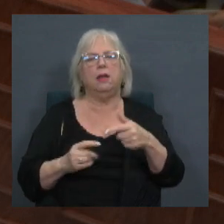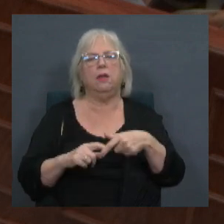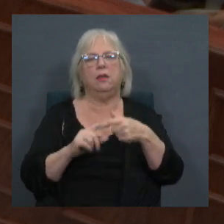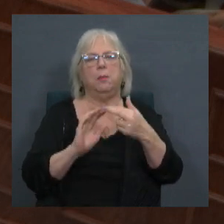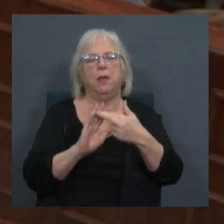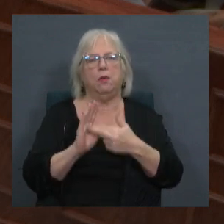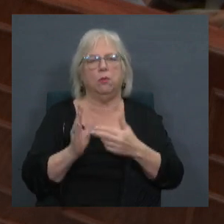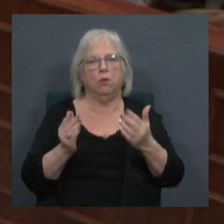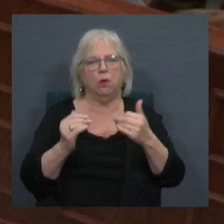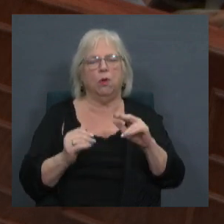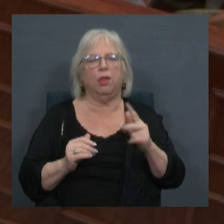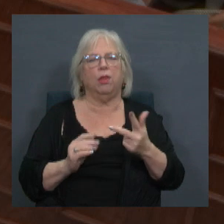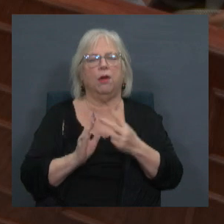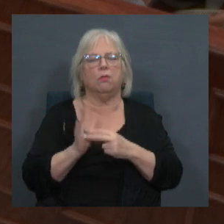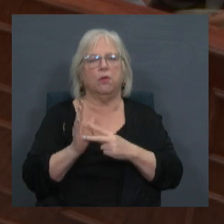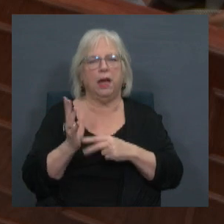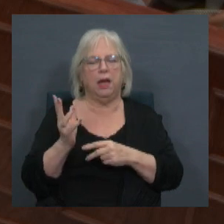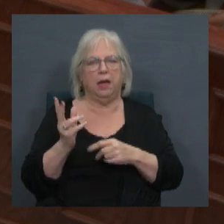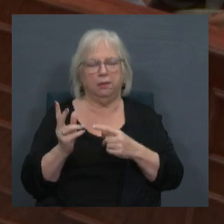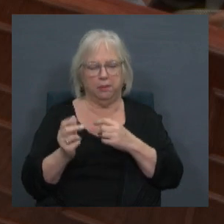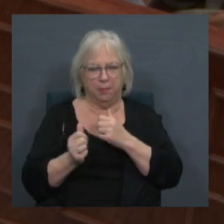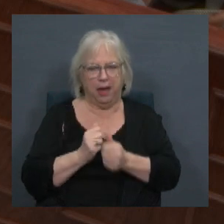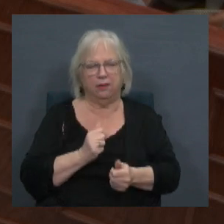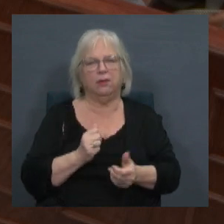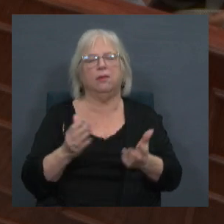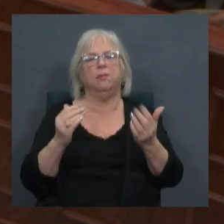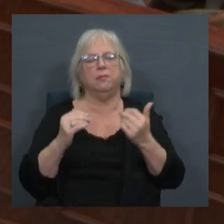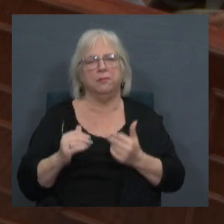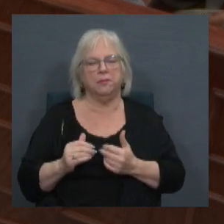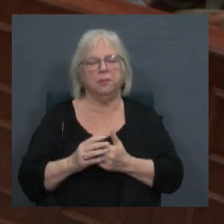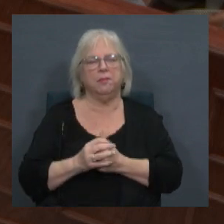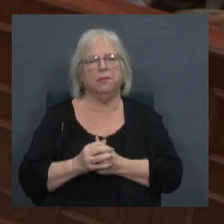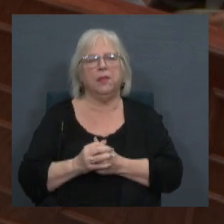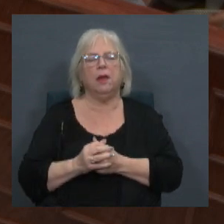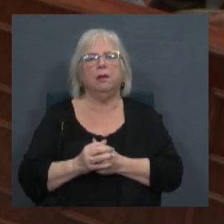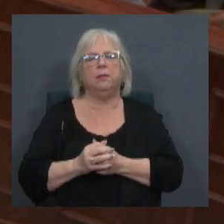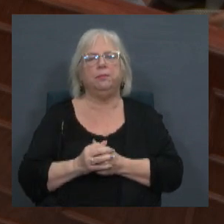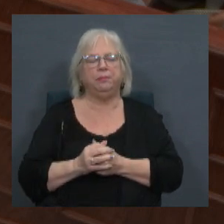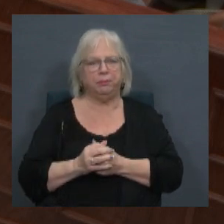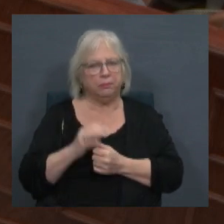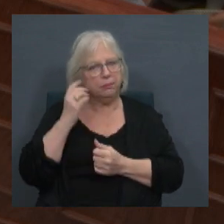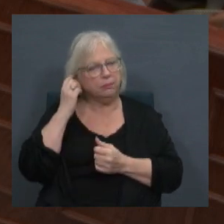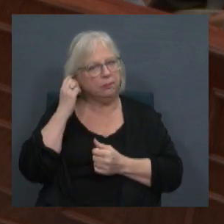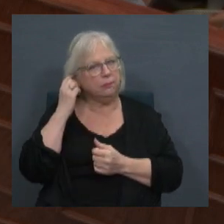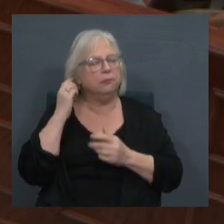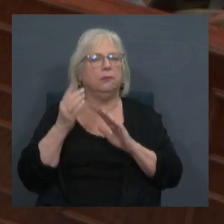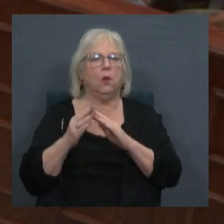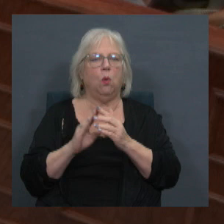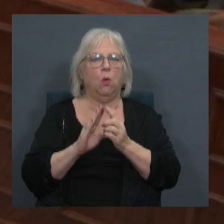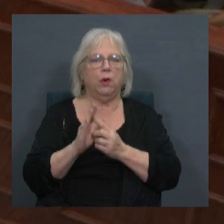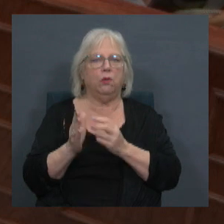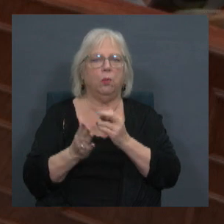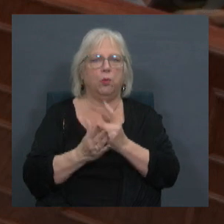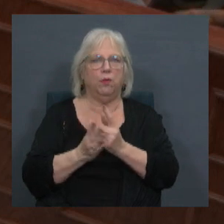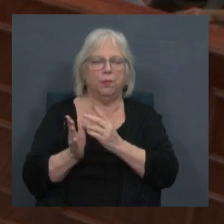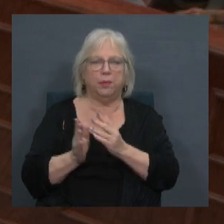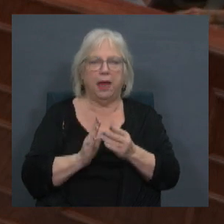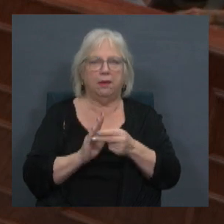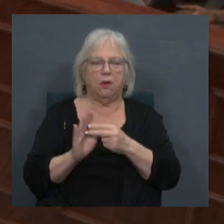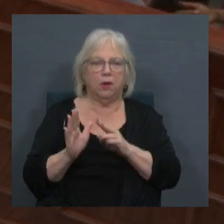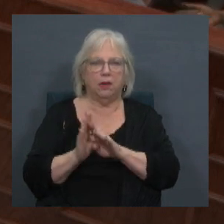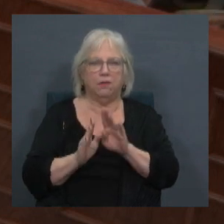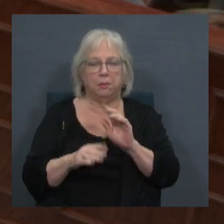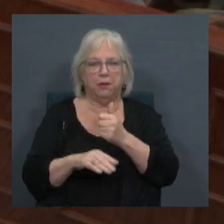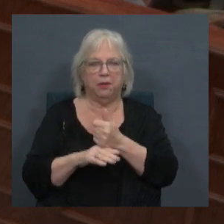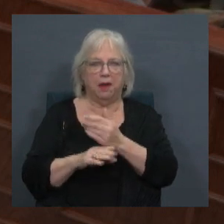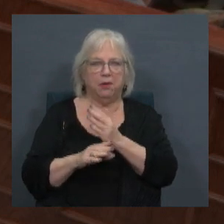There's a motion and a second. All those in favor, please say aye. All those opposed, say nay. Ayes have it. Third reading. An ordinance to approve a planned zoning development and to